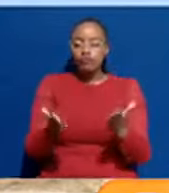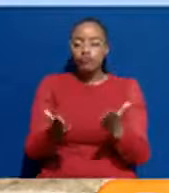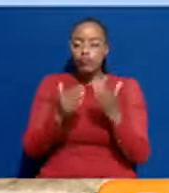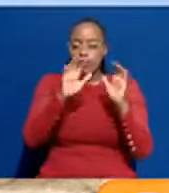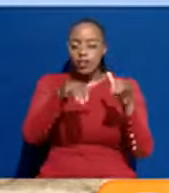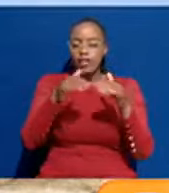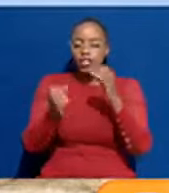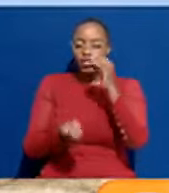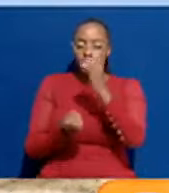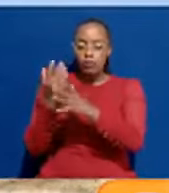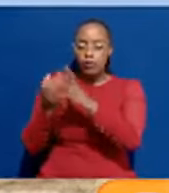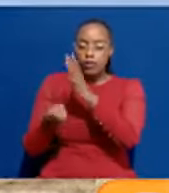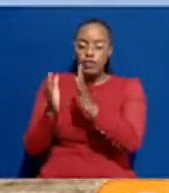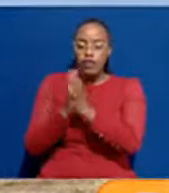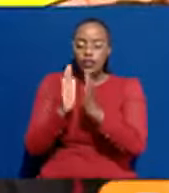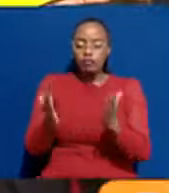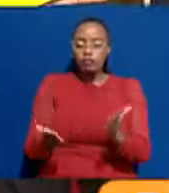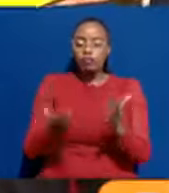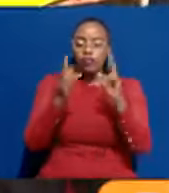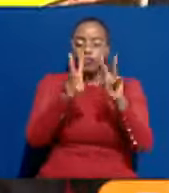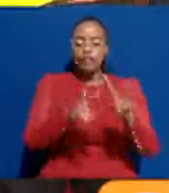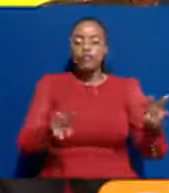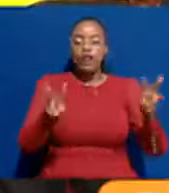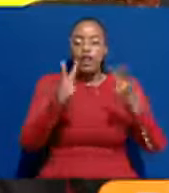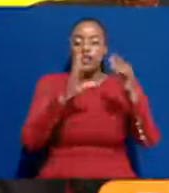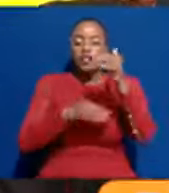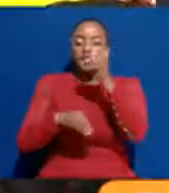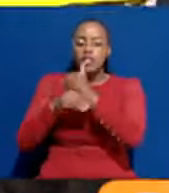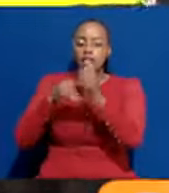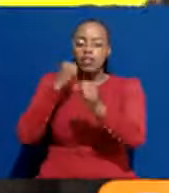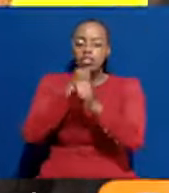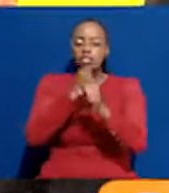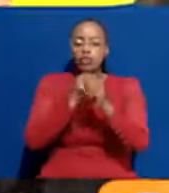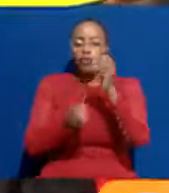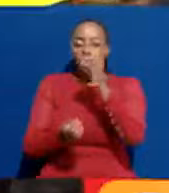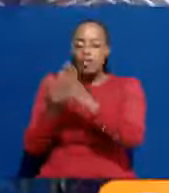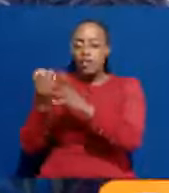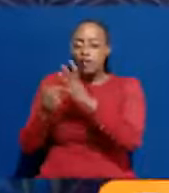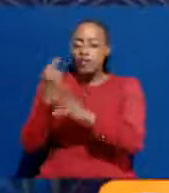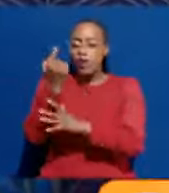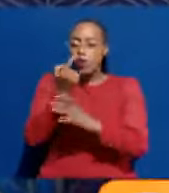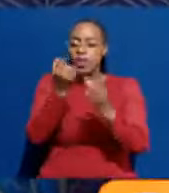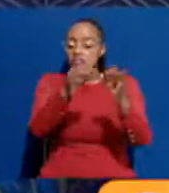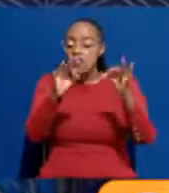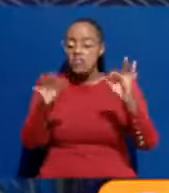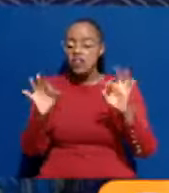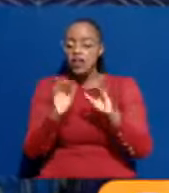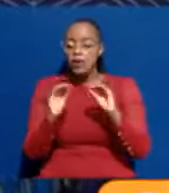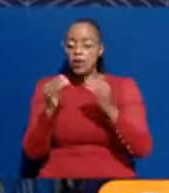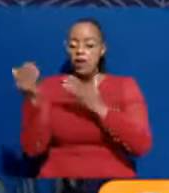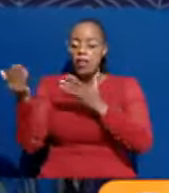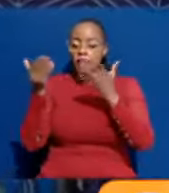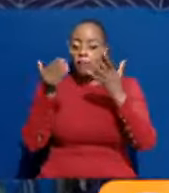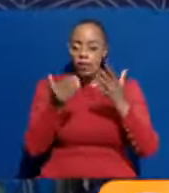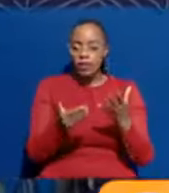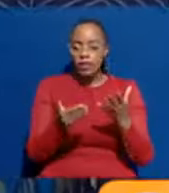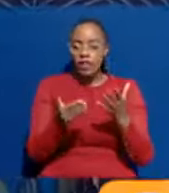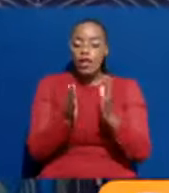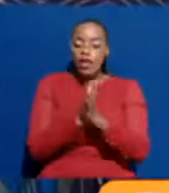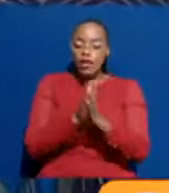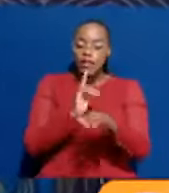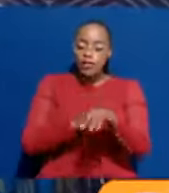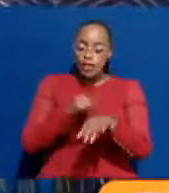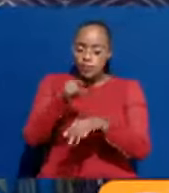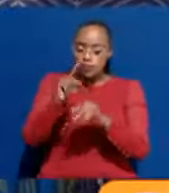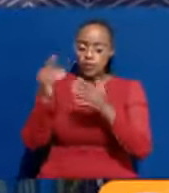in the county and promote value addition, which is key in job creation. Isiwe tu ya bure, walete na